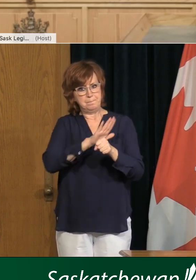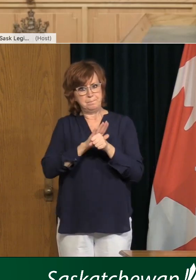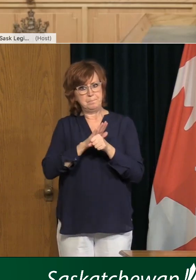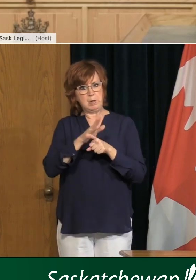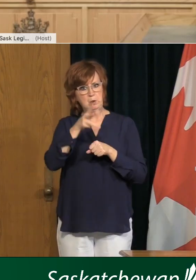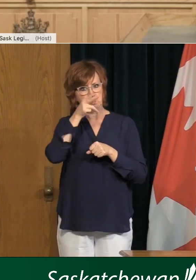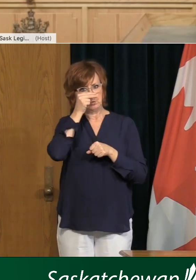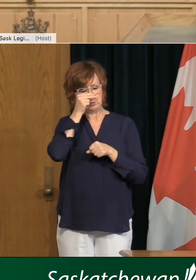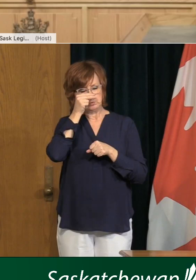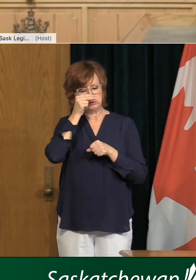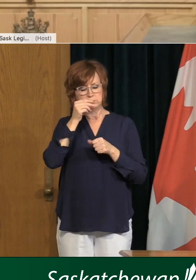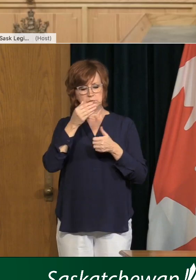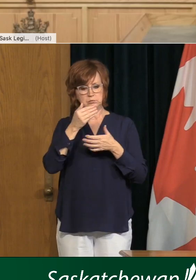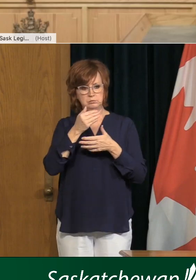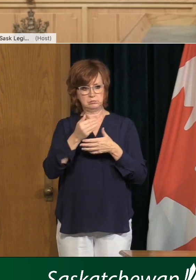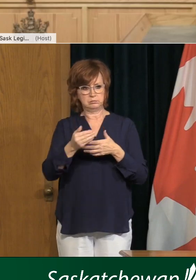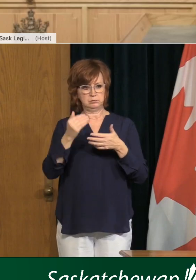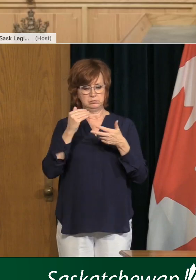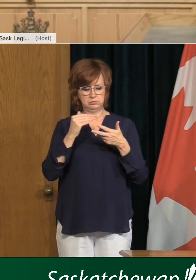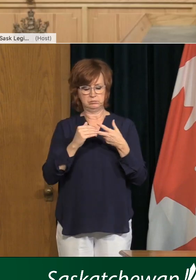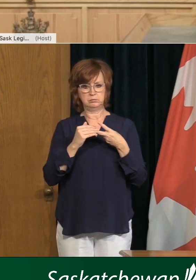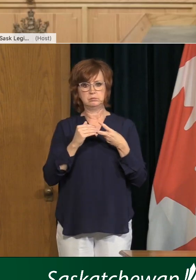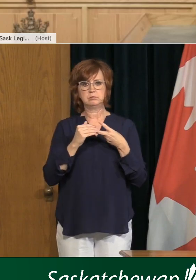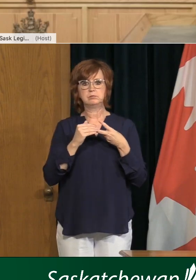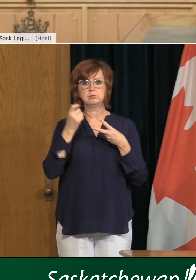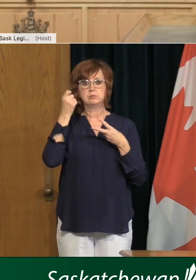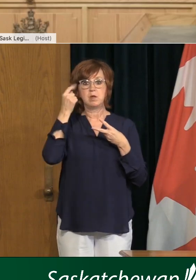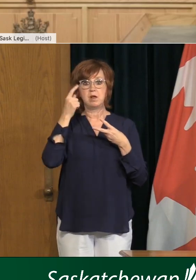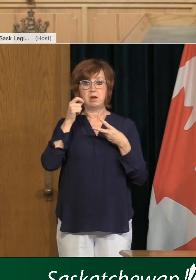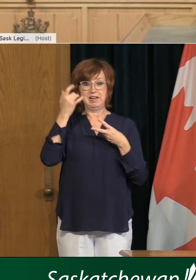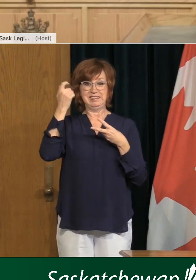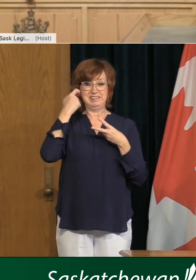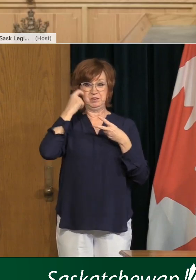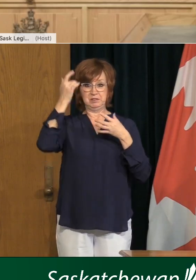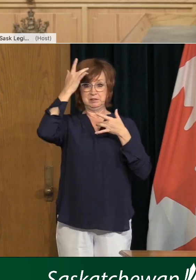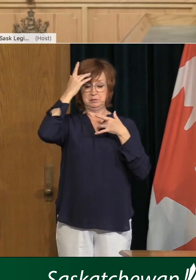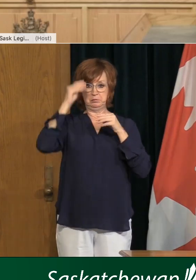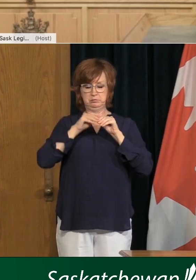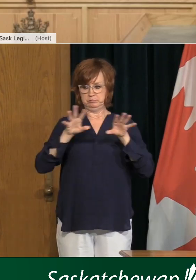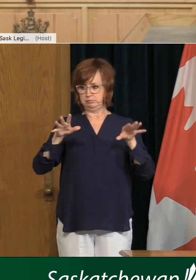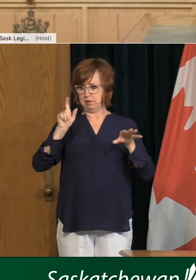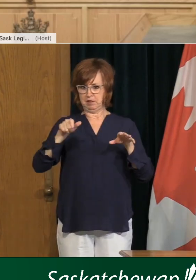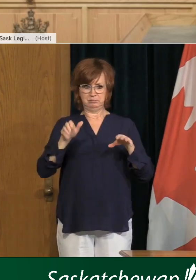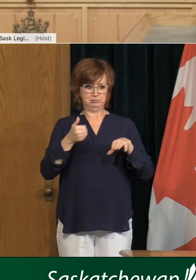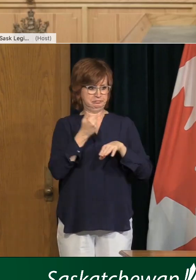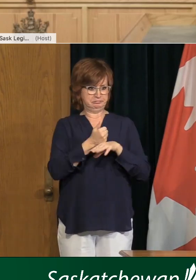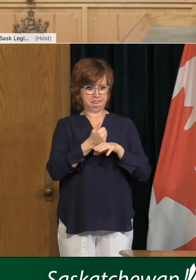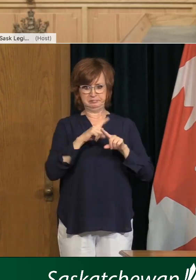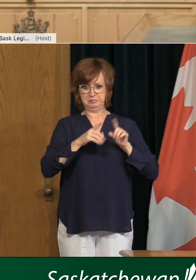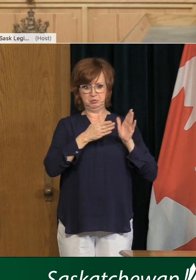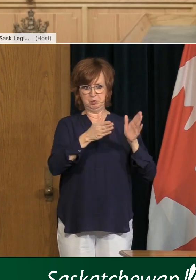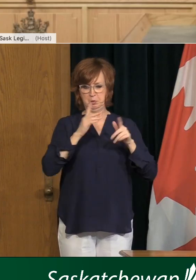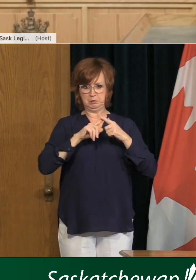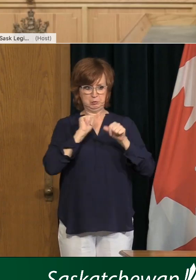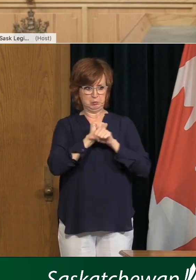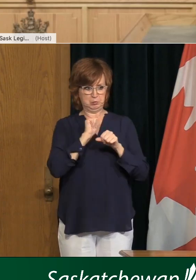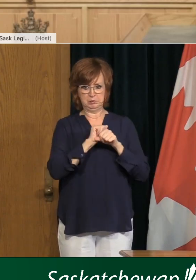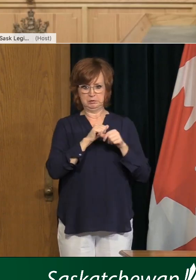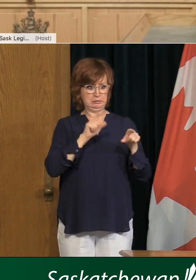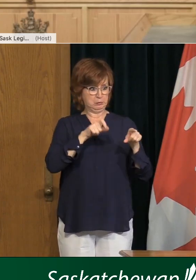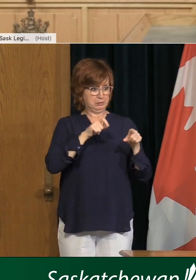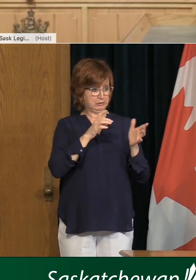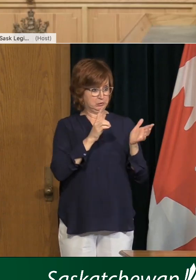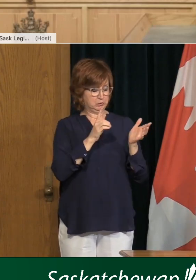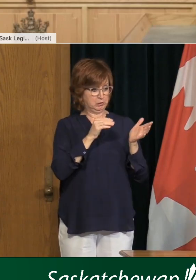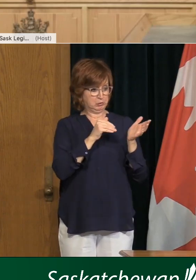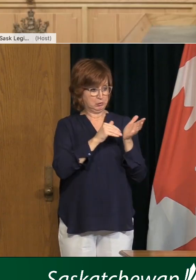we've encountered and implemented many new ways of working, such as virtual care, as well as online